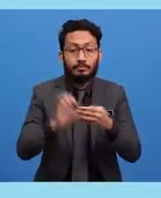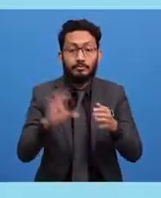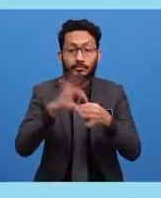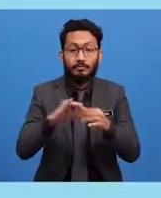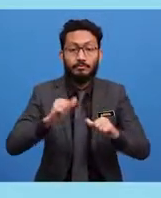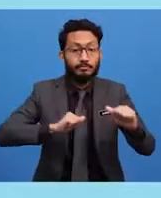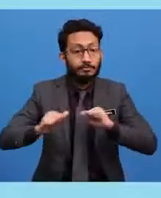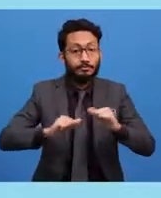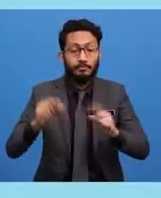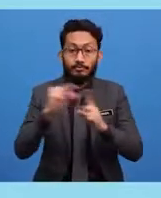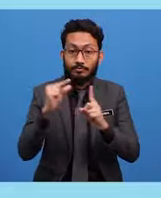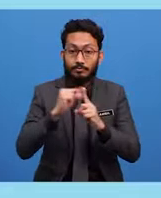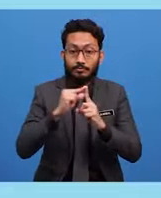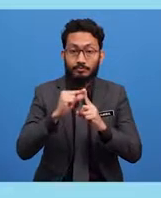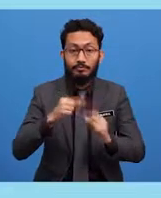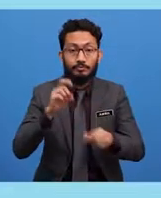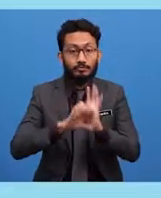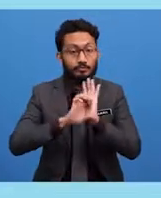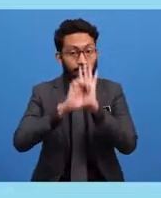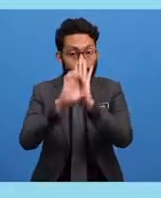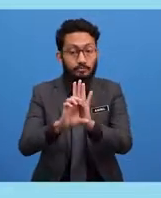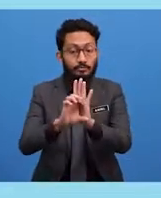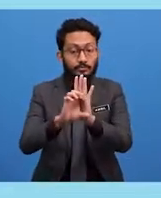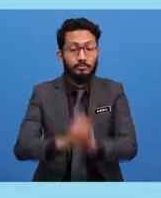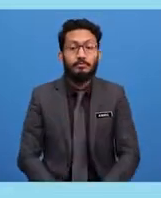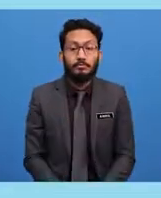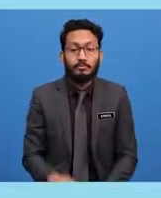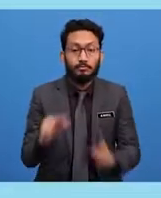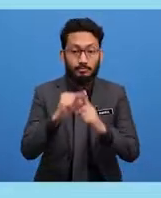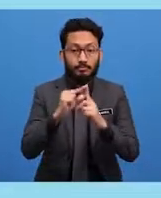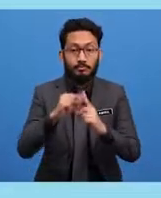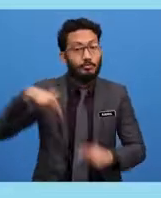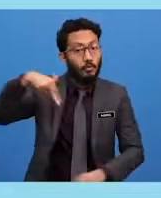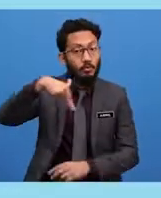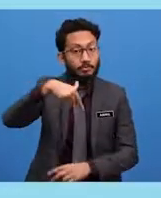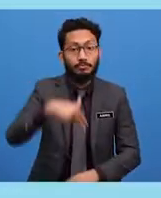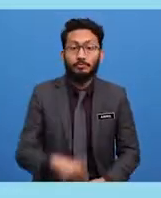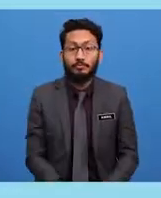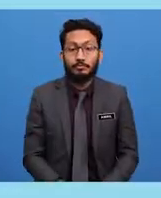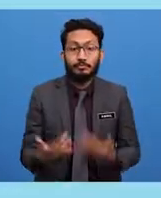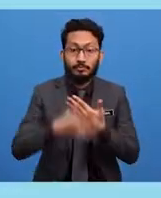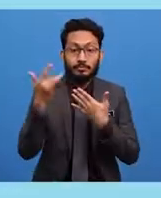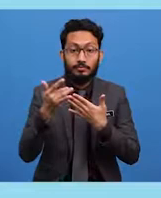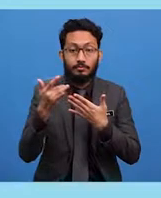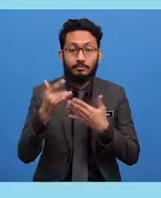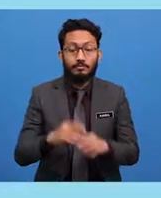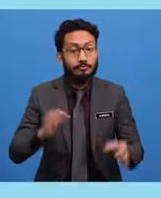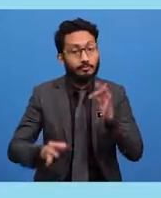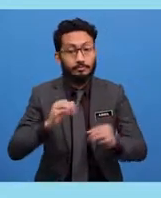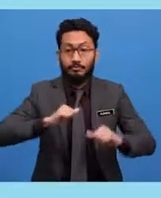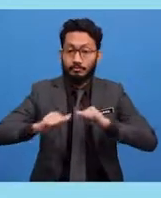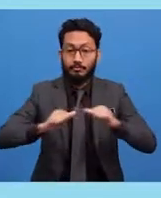words. For example, the word walk earlier. If the action